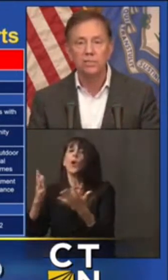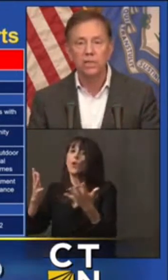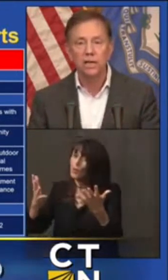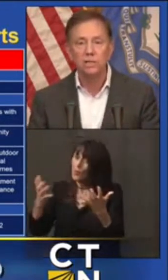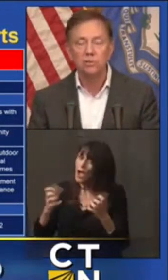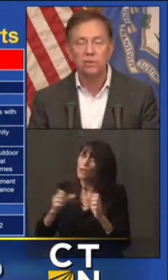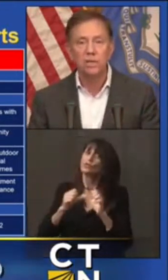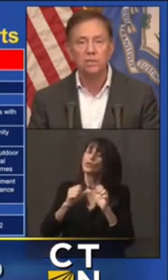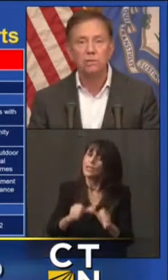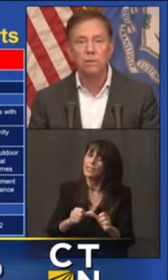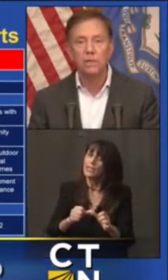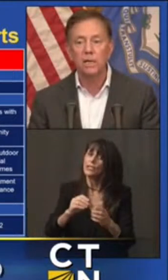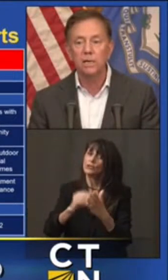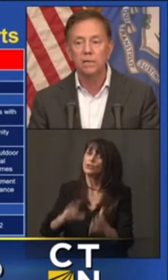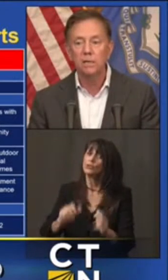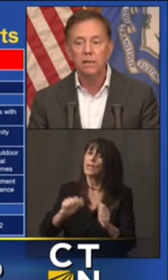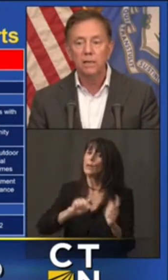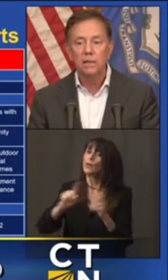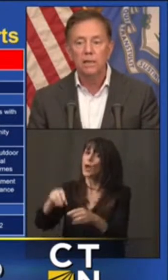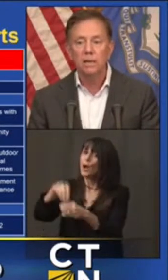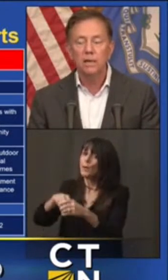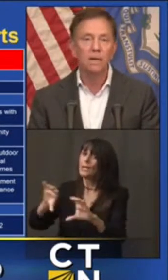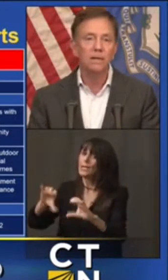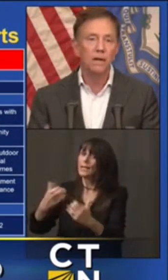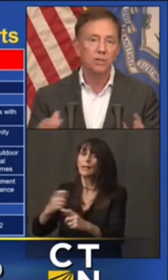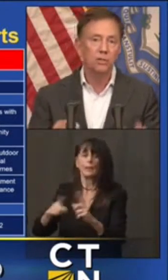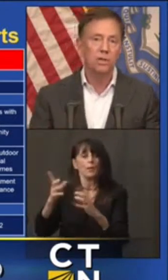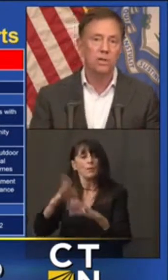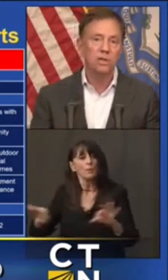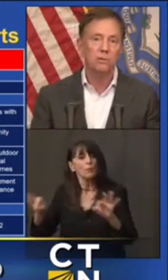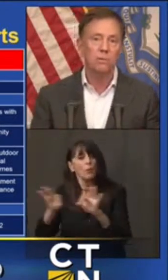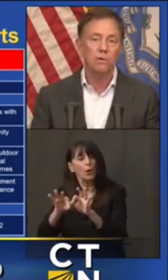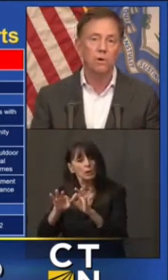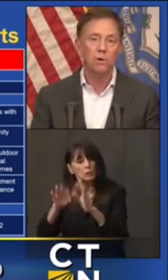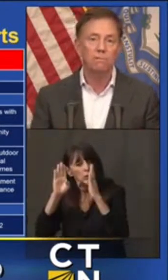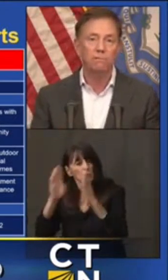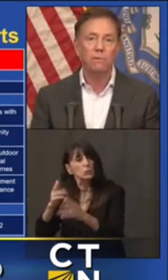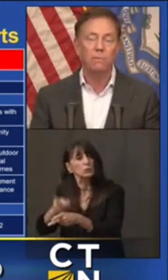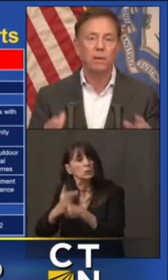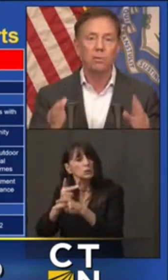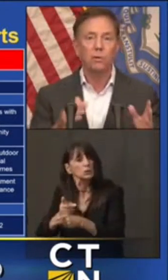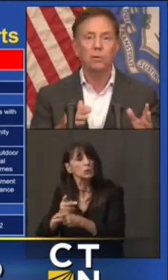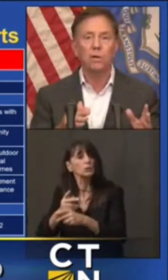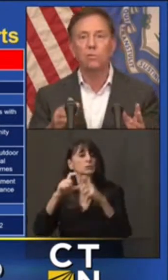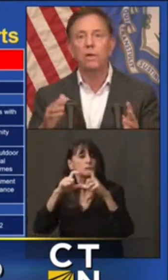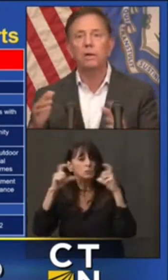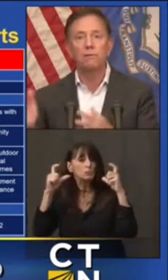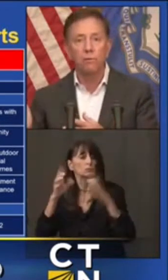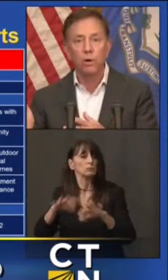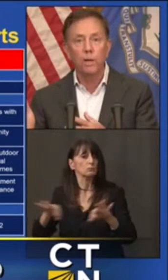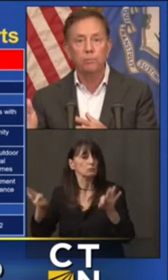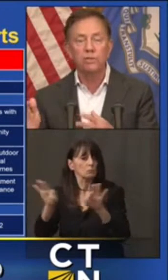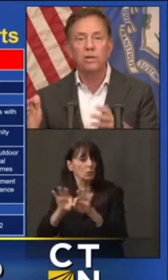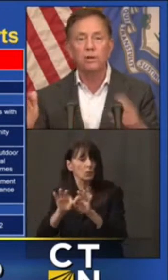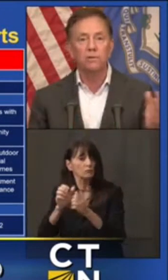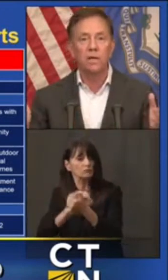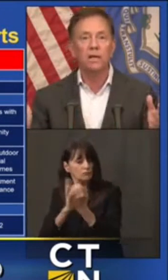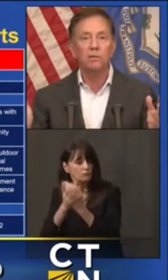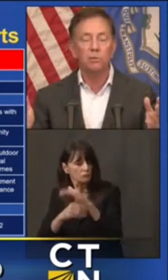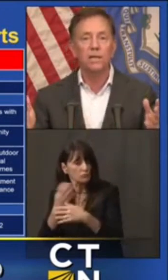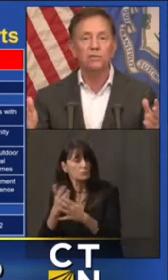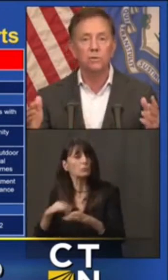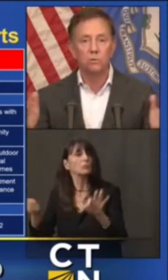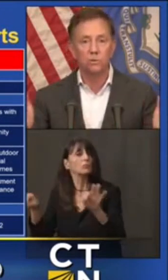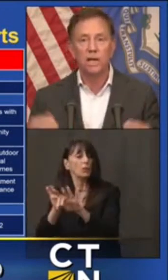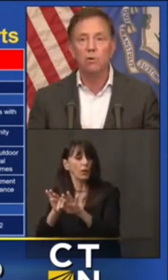that's the extra attention we need. I should tell you that we've gone from about 33 to 40% of our K through